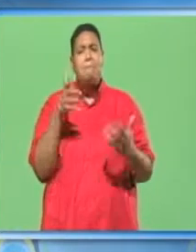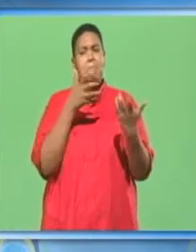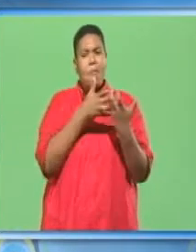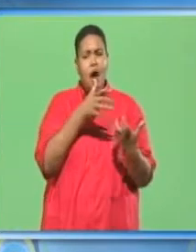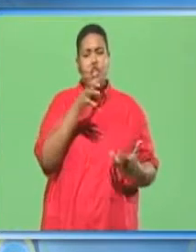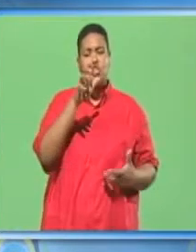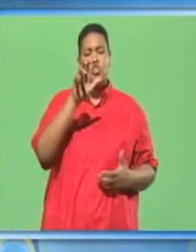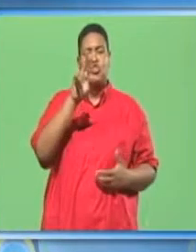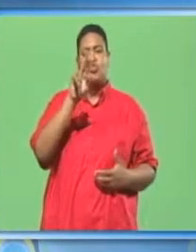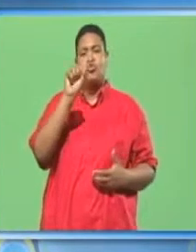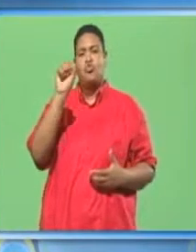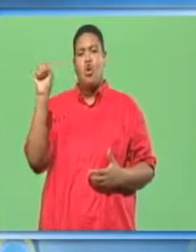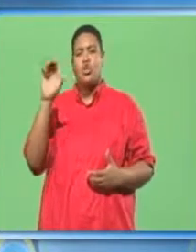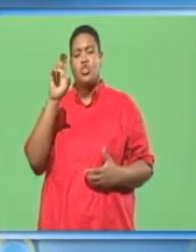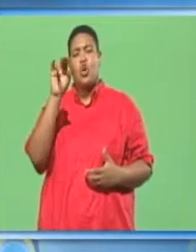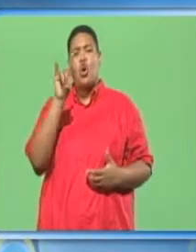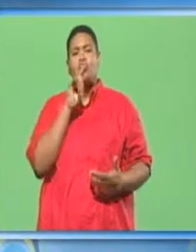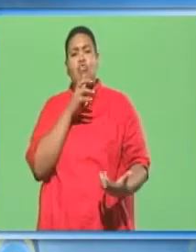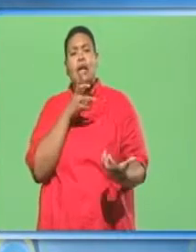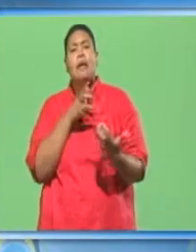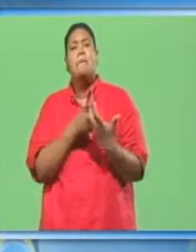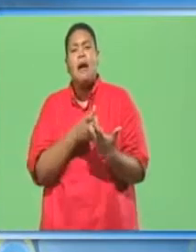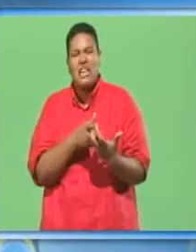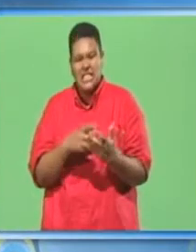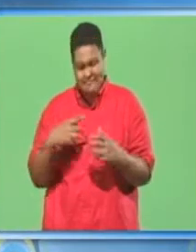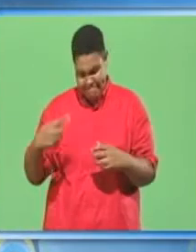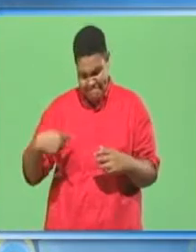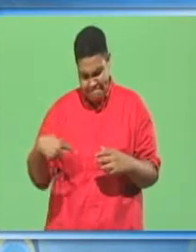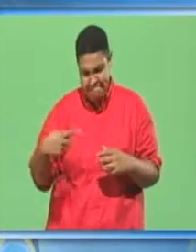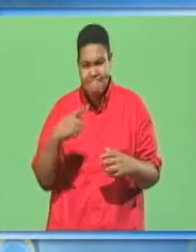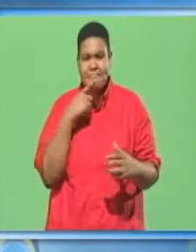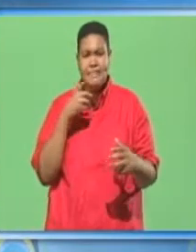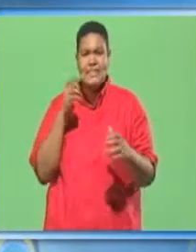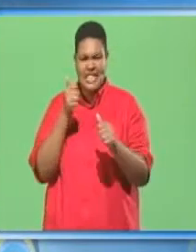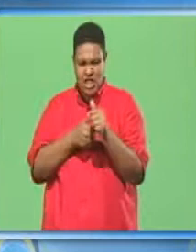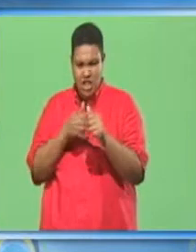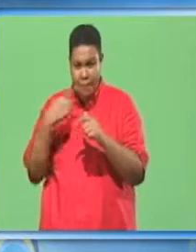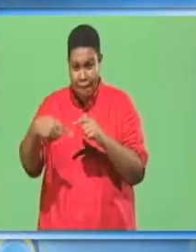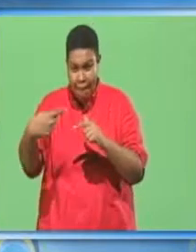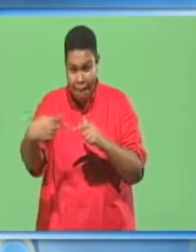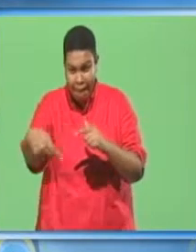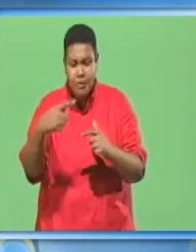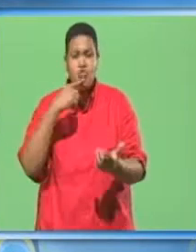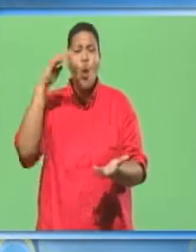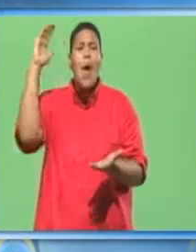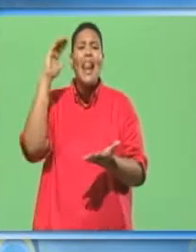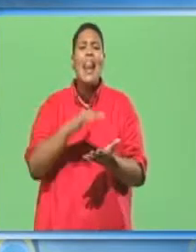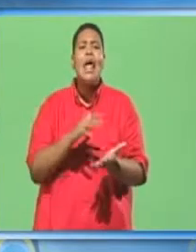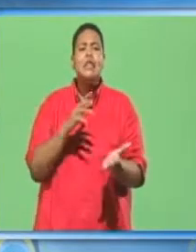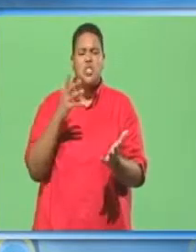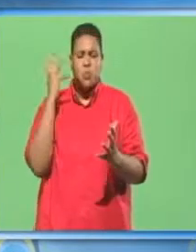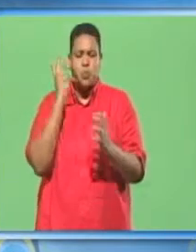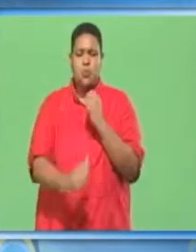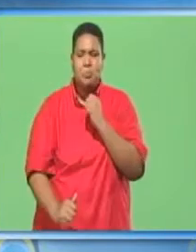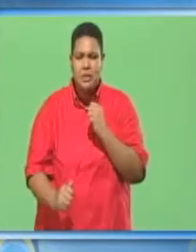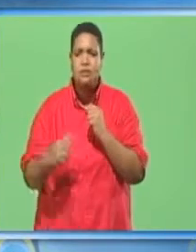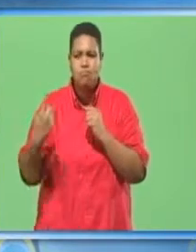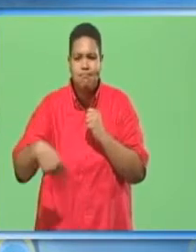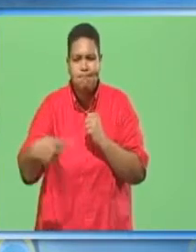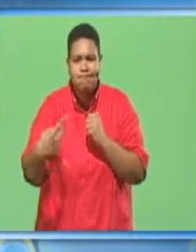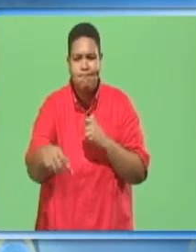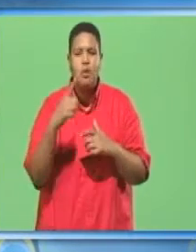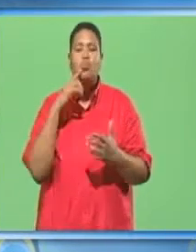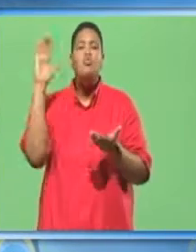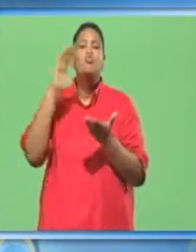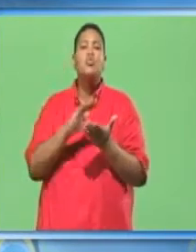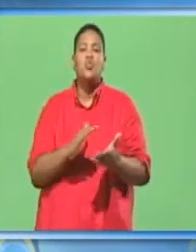of the teeth limits the size of the cuts made with each bite. So less aggressive bites help to reduce the